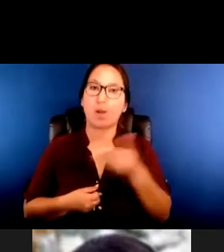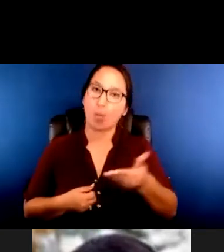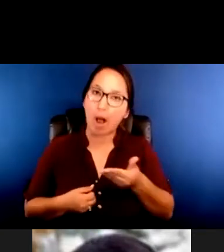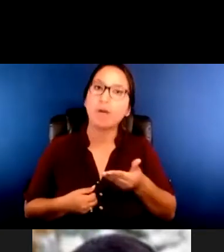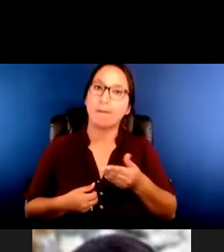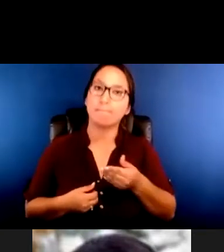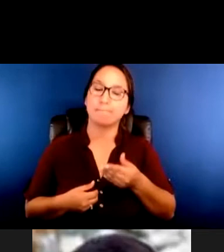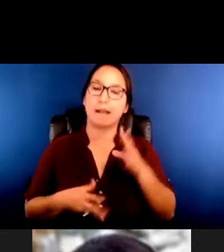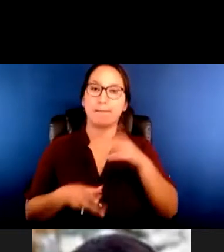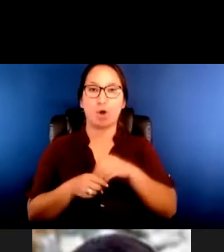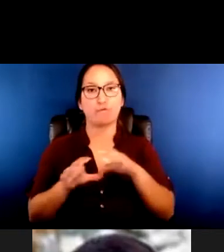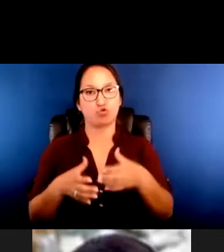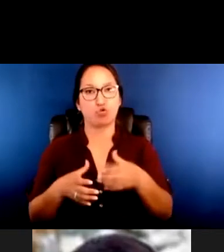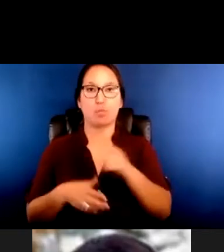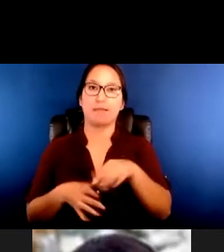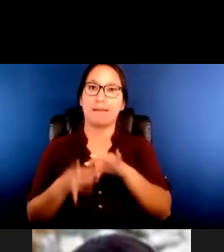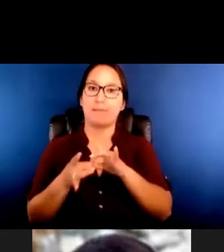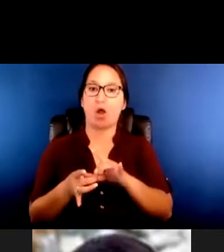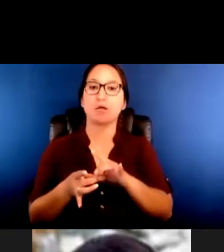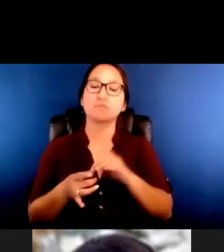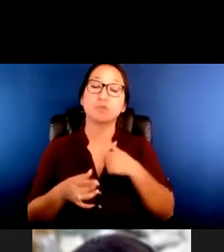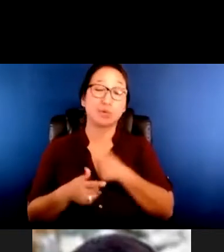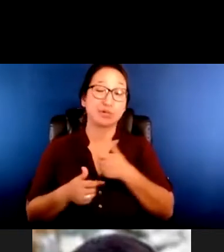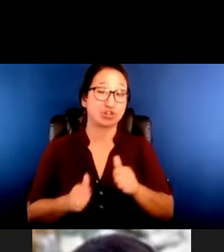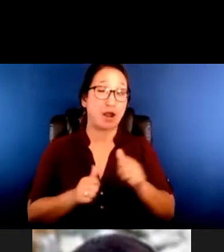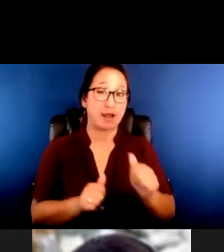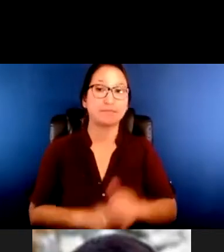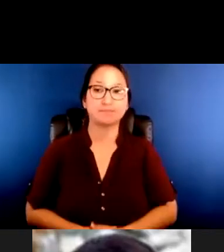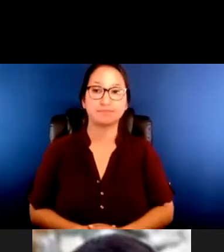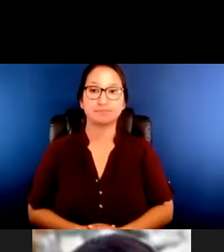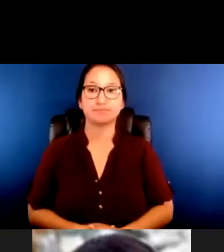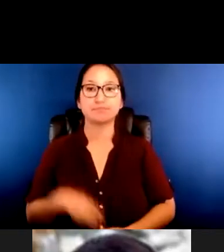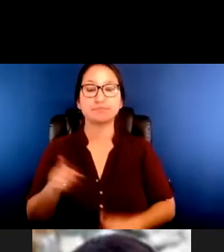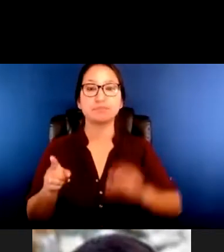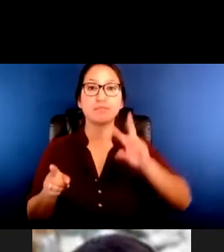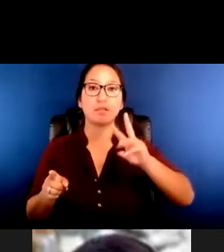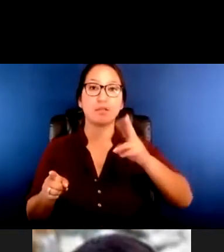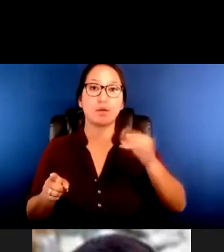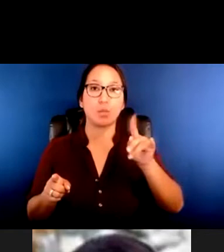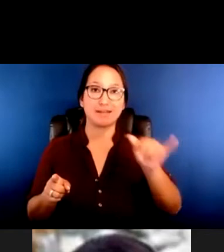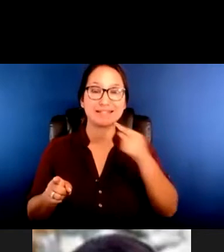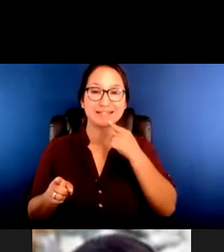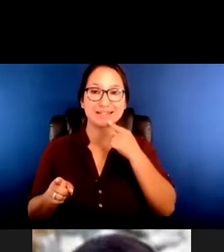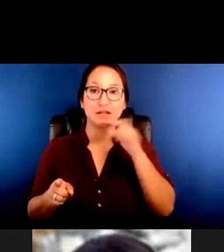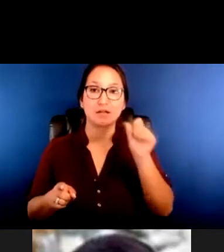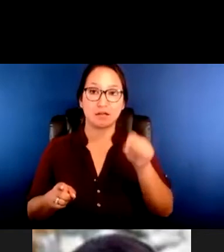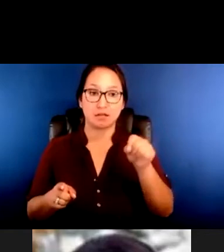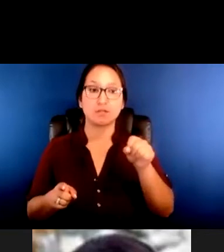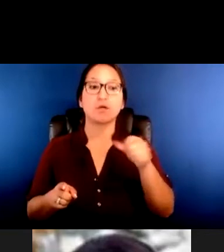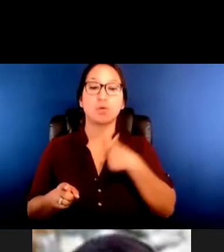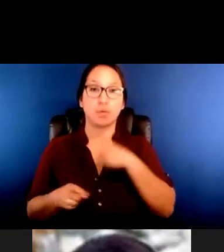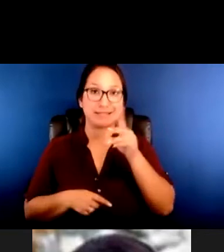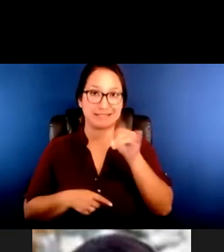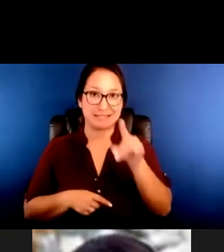we're trying, and we have more to come with that. Well, and I was also just going to add too, like we did purposely make it where